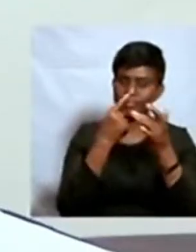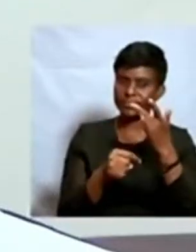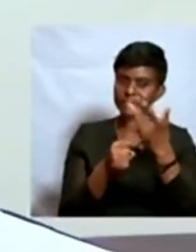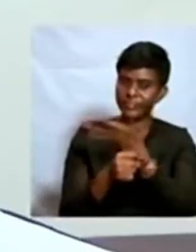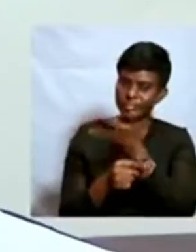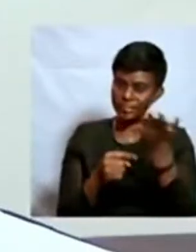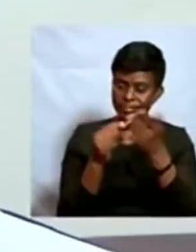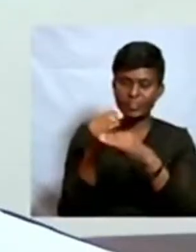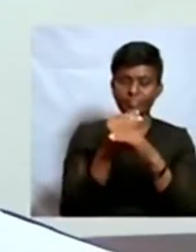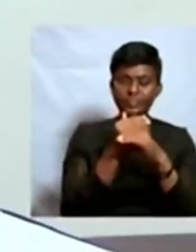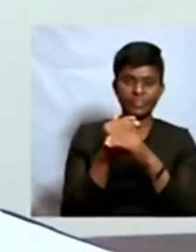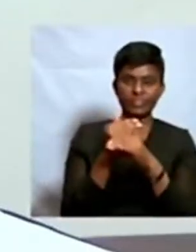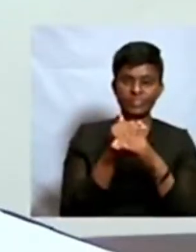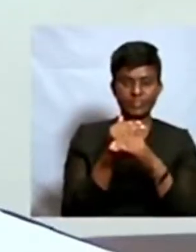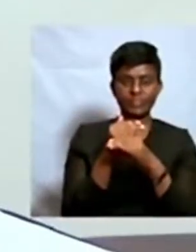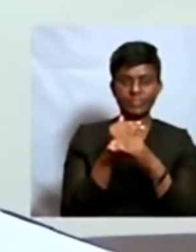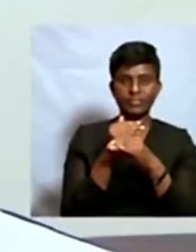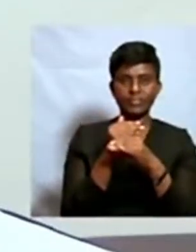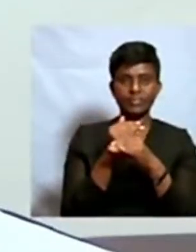those standards.